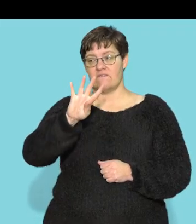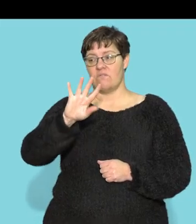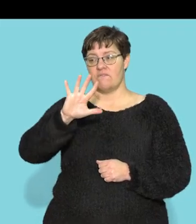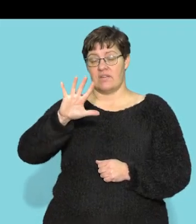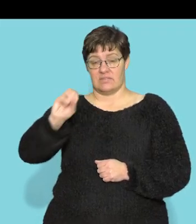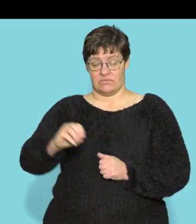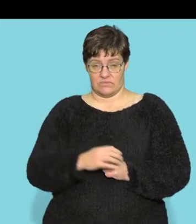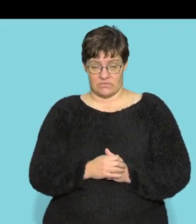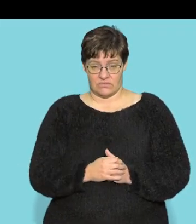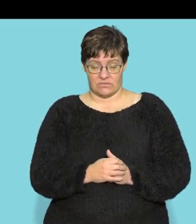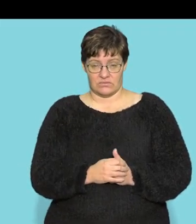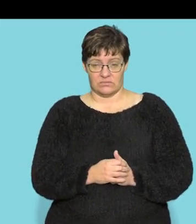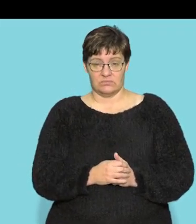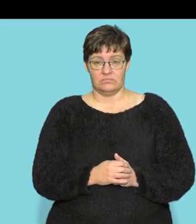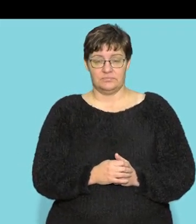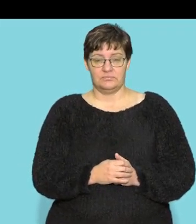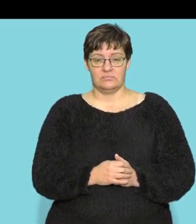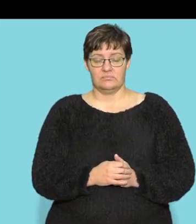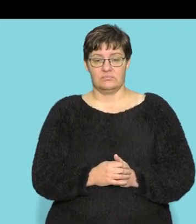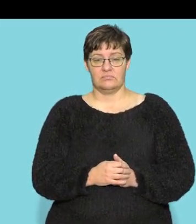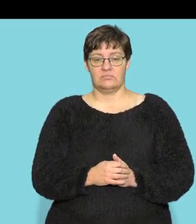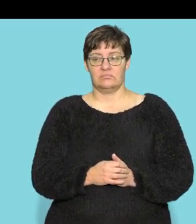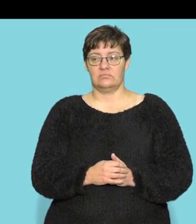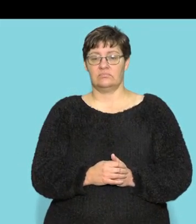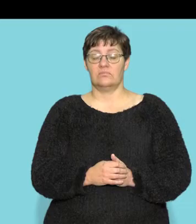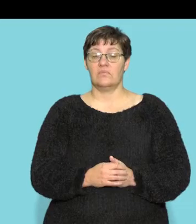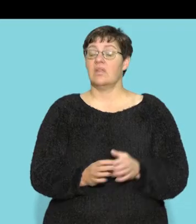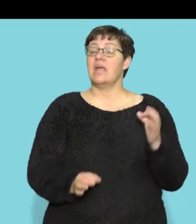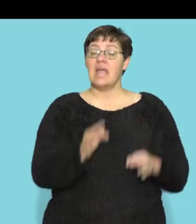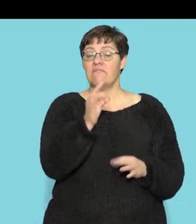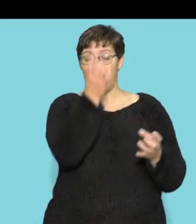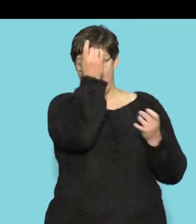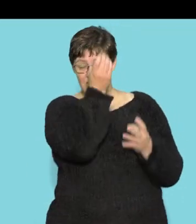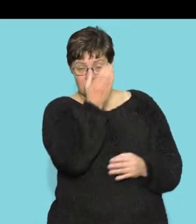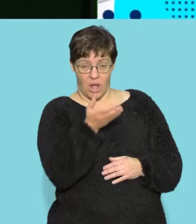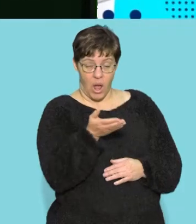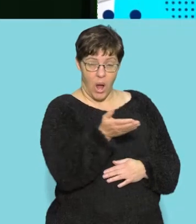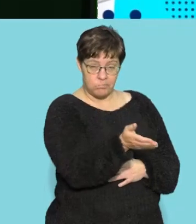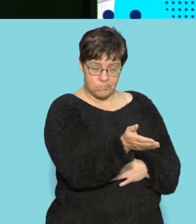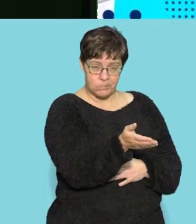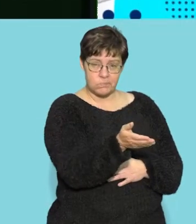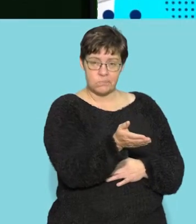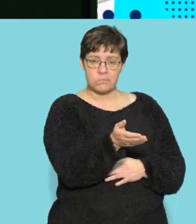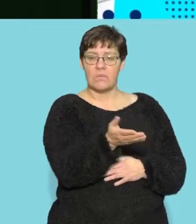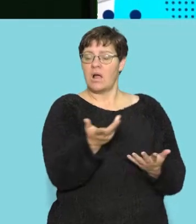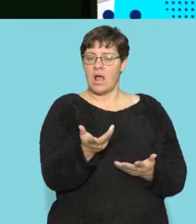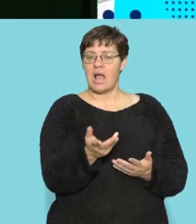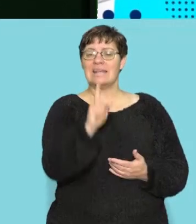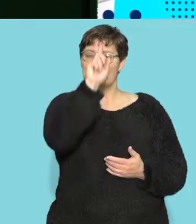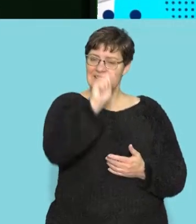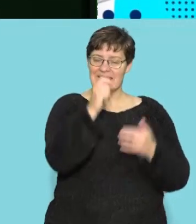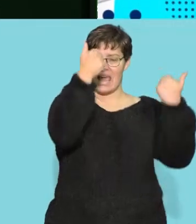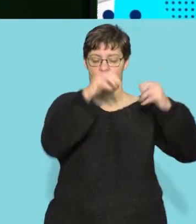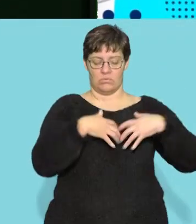198,450. Okay, now, like I always say, whenever you have this information, put it in the form of a T